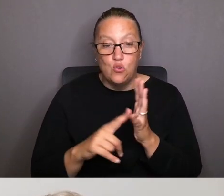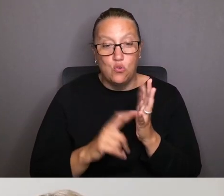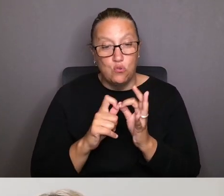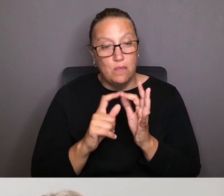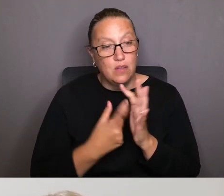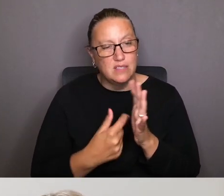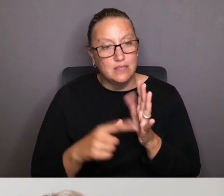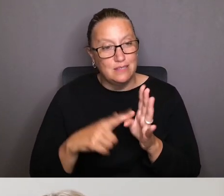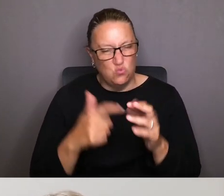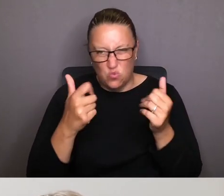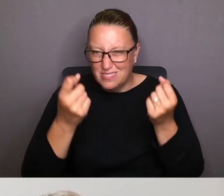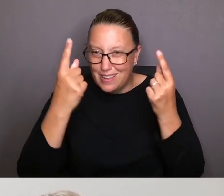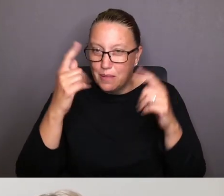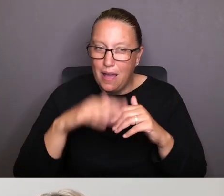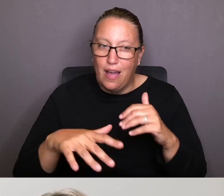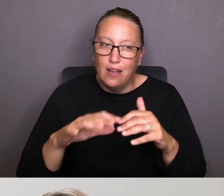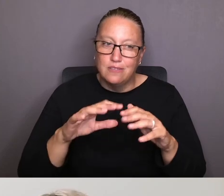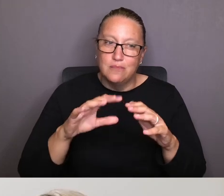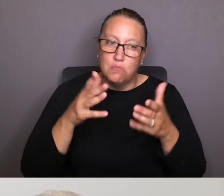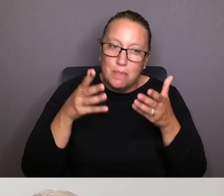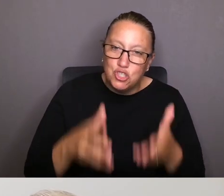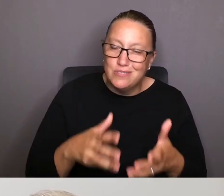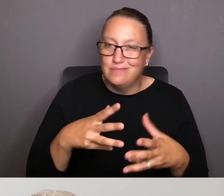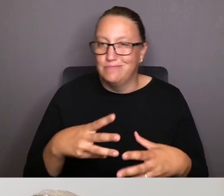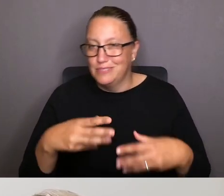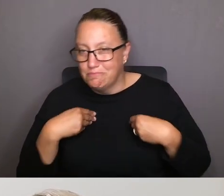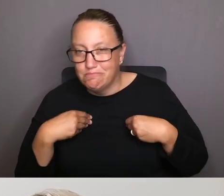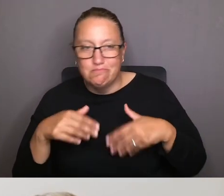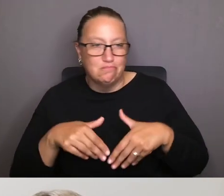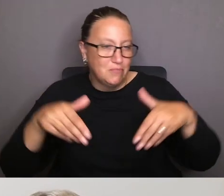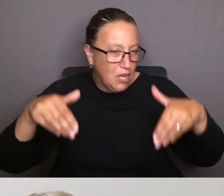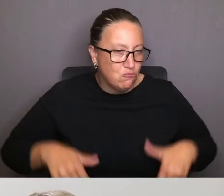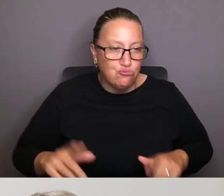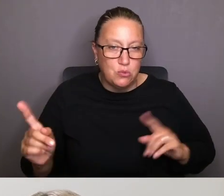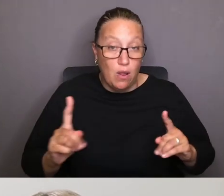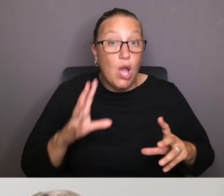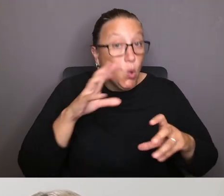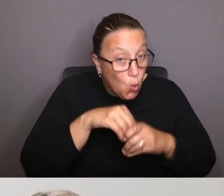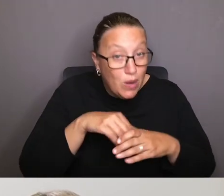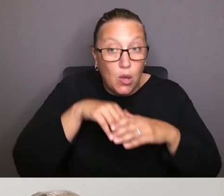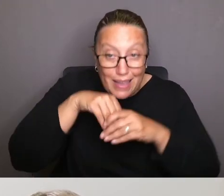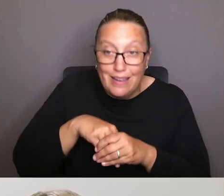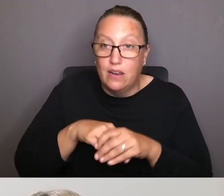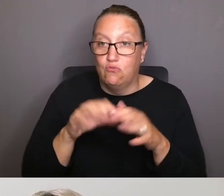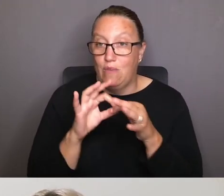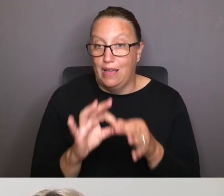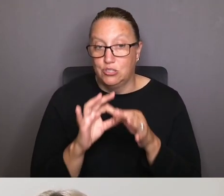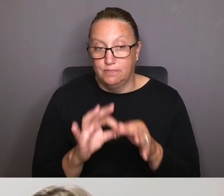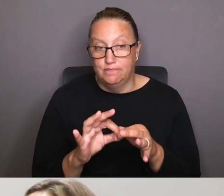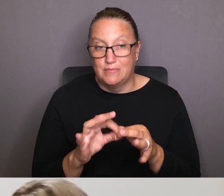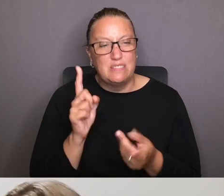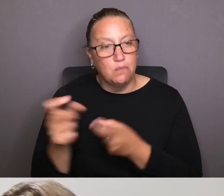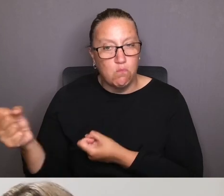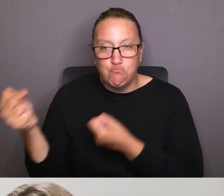that looks like in a relationship space too. And that can be it can be helpful bringing resources along sometimes too when